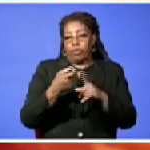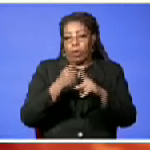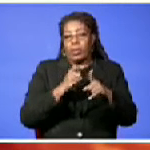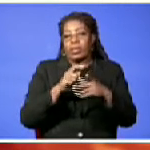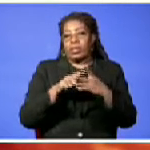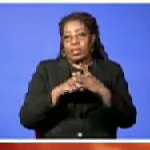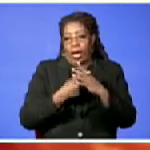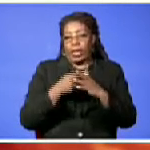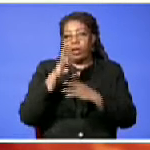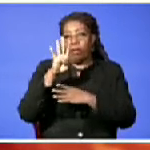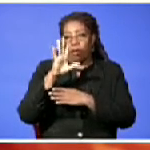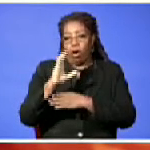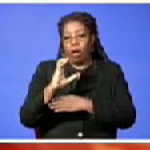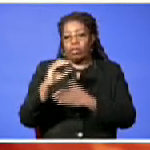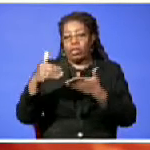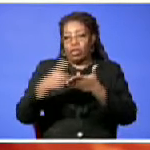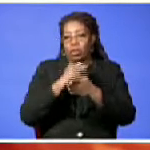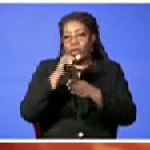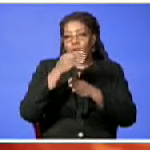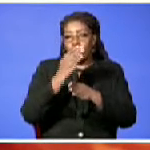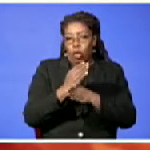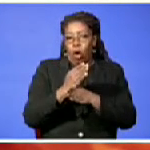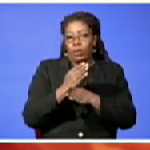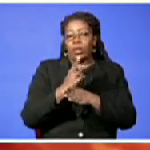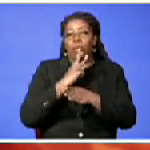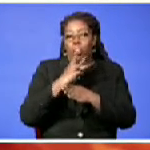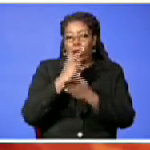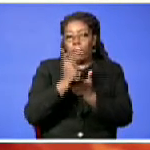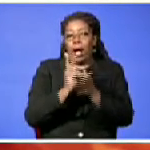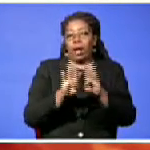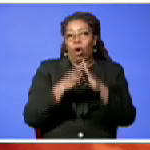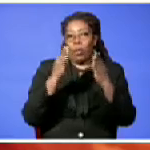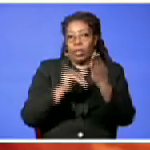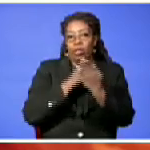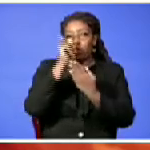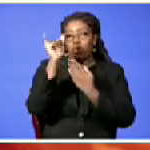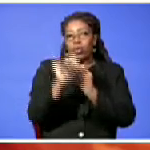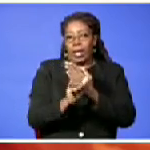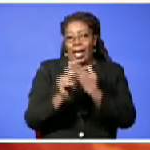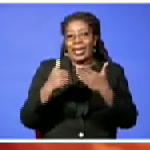400 new jobs are on tap when the water park opens July next year.